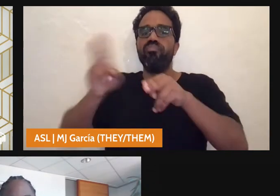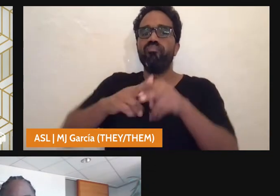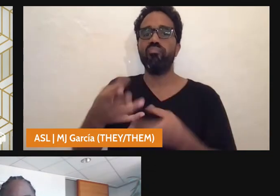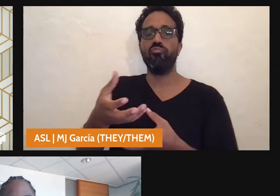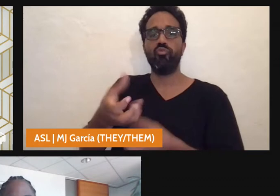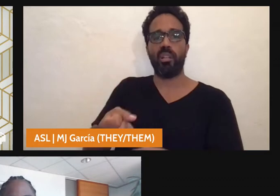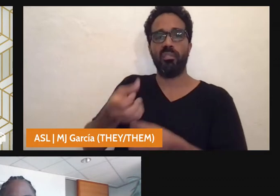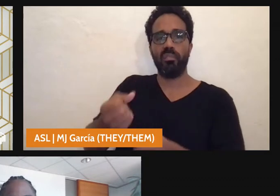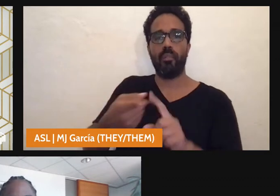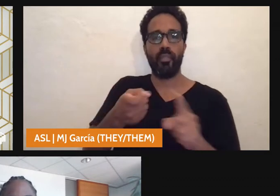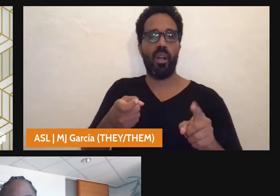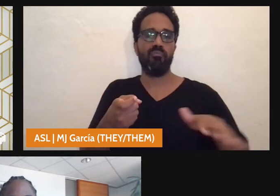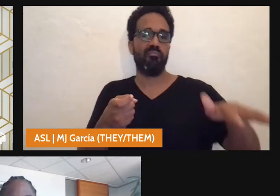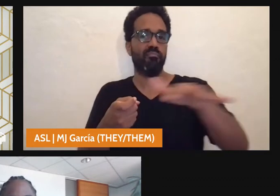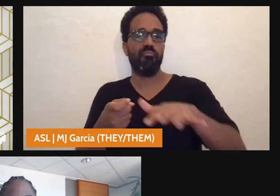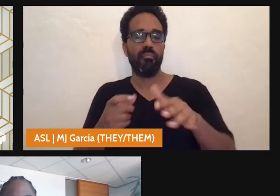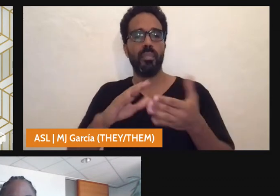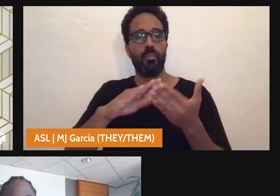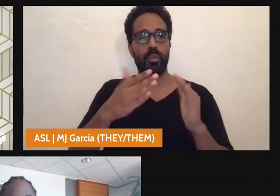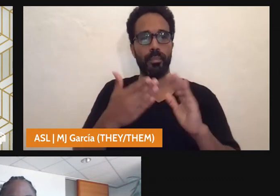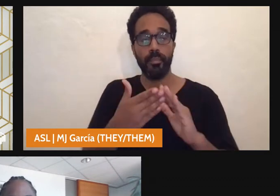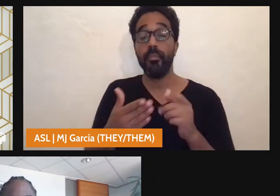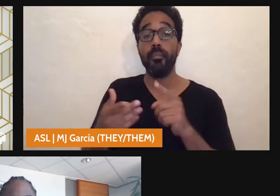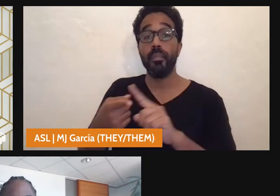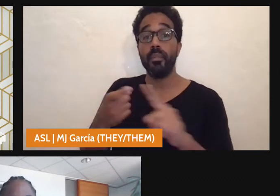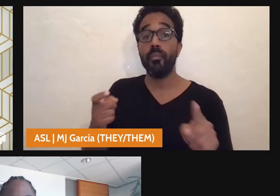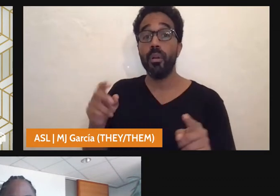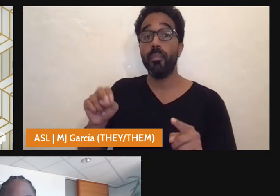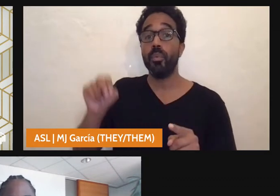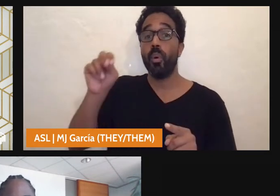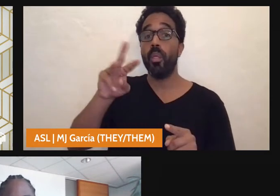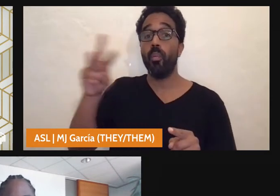sector, having come from the Northwest Immigrant